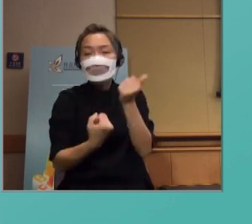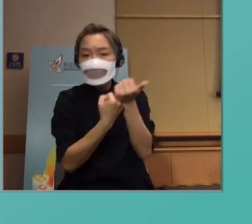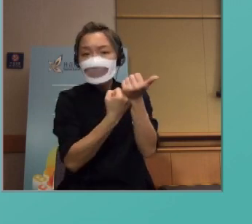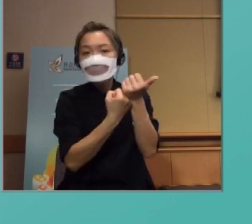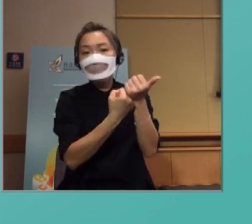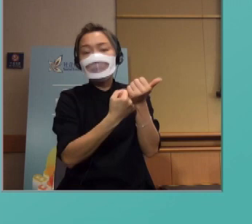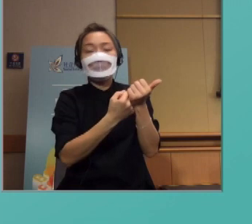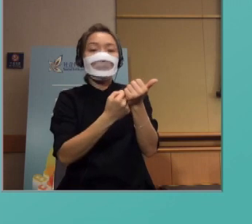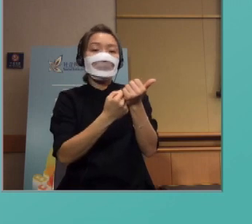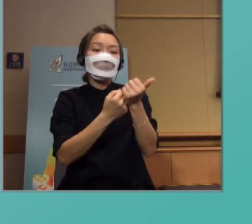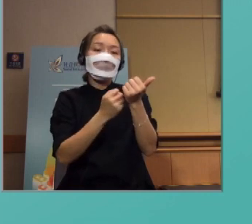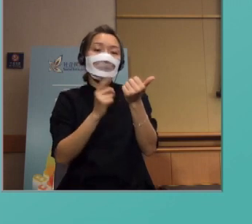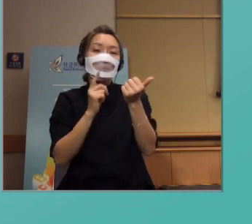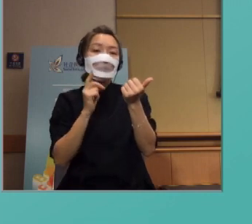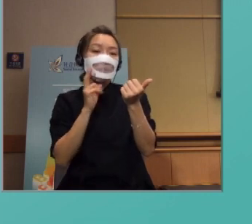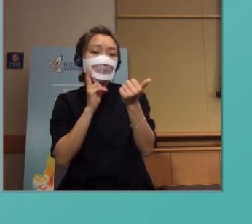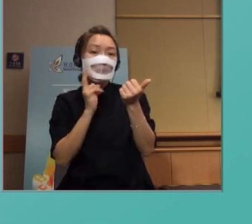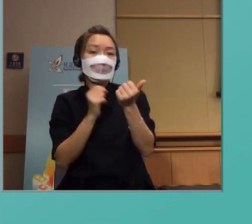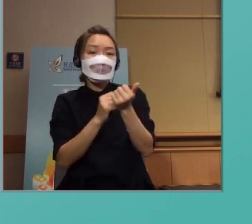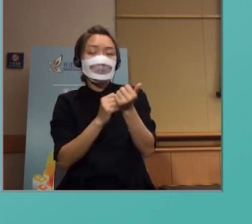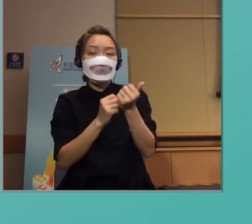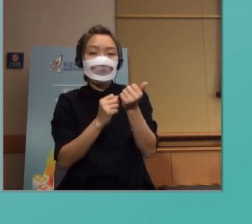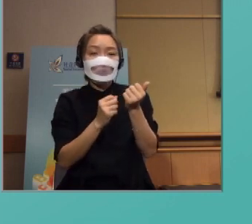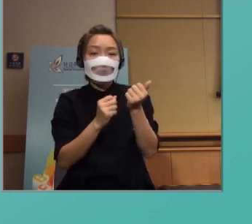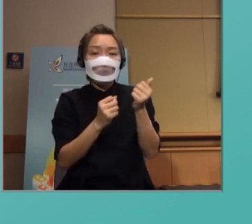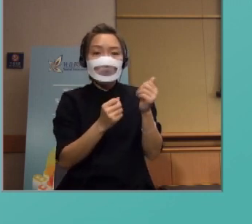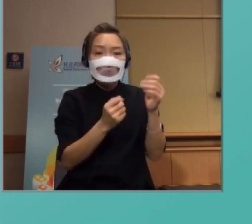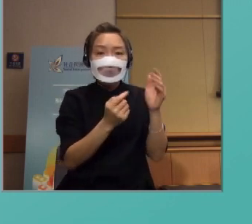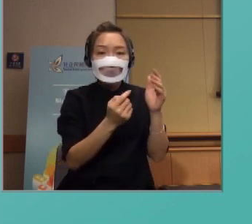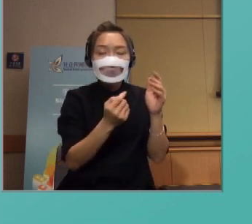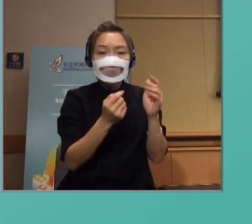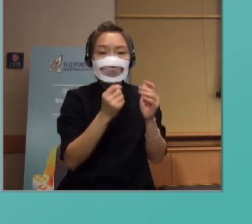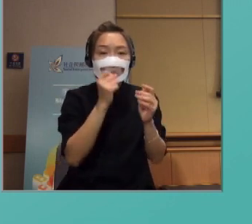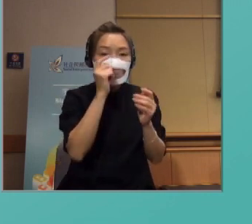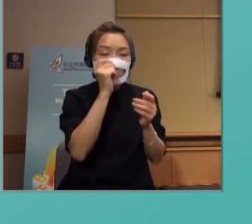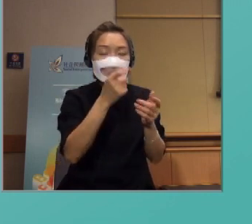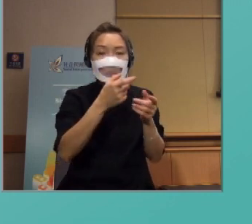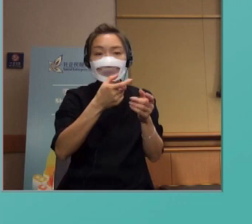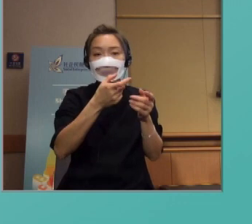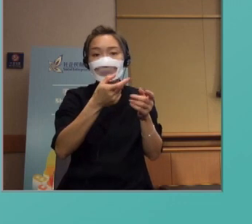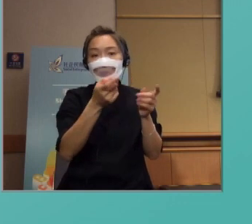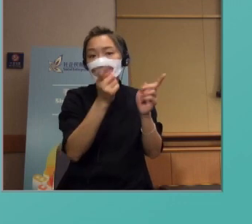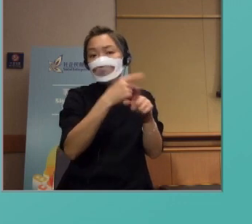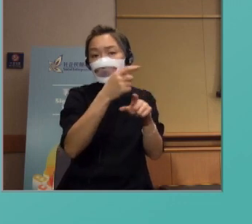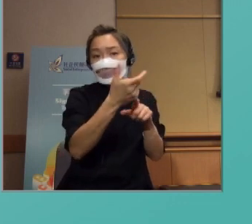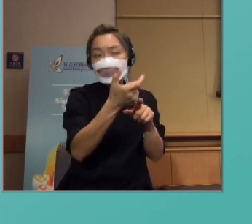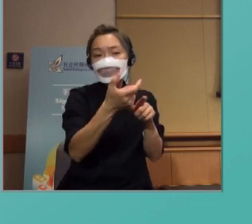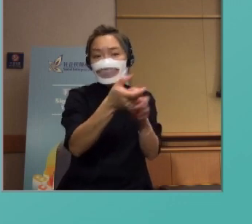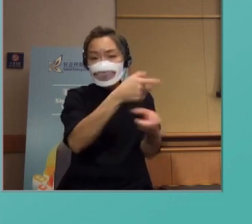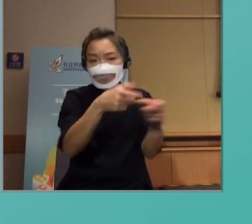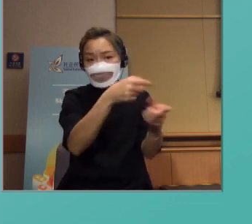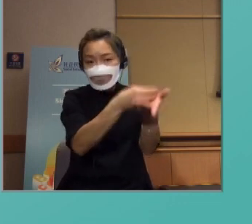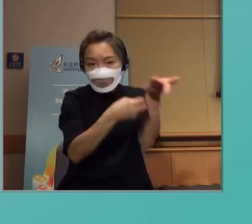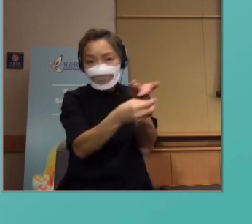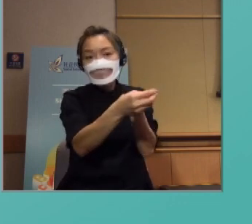unique tokens to be minted and to be traded, like ERC-721 standard. And of course, a lot of markets like OpenSea and